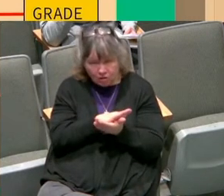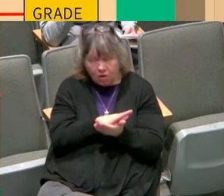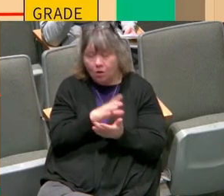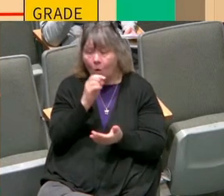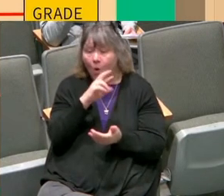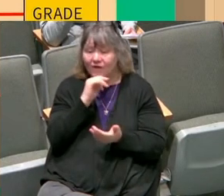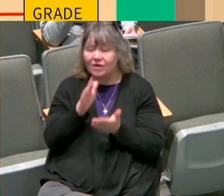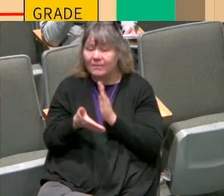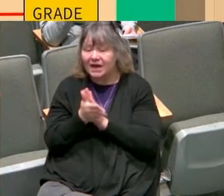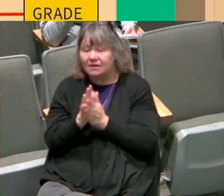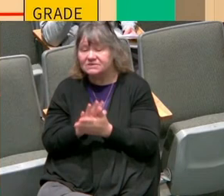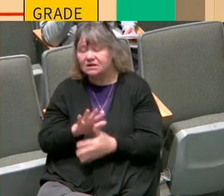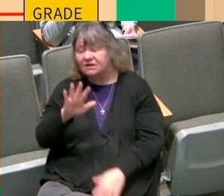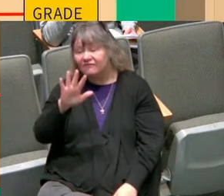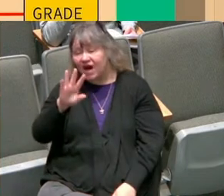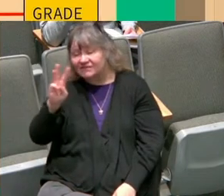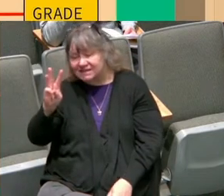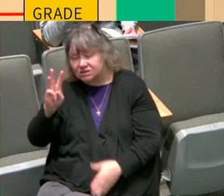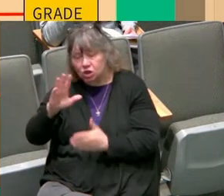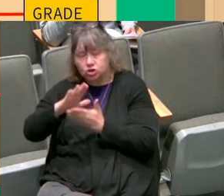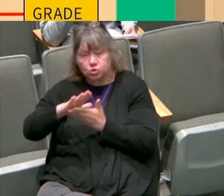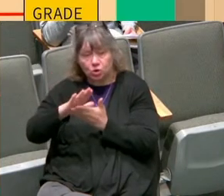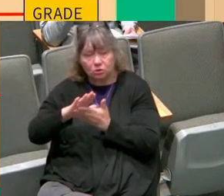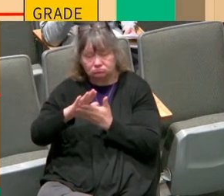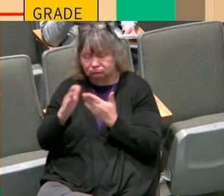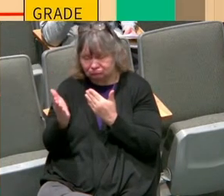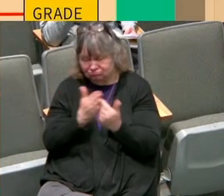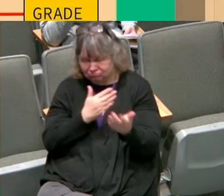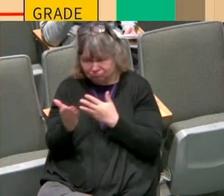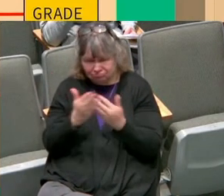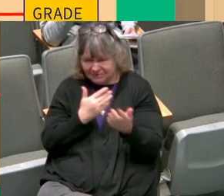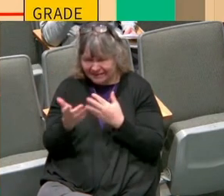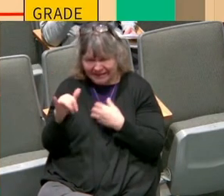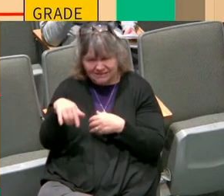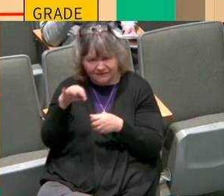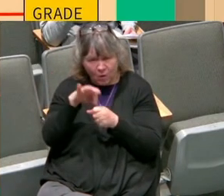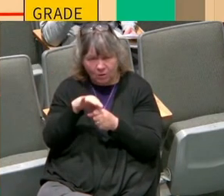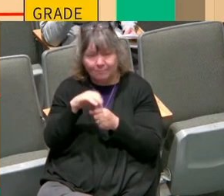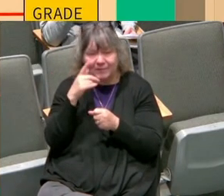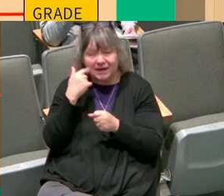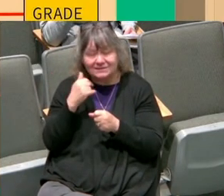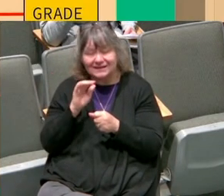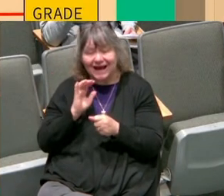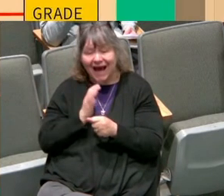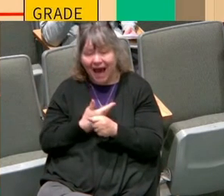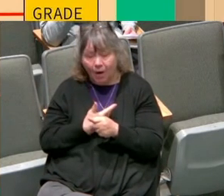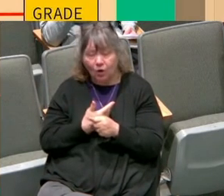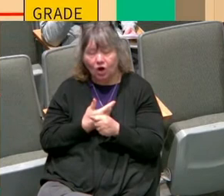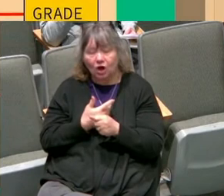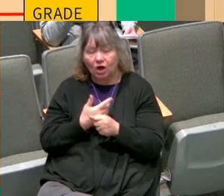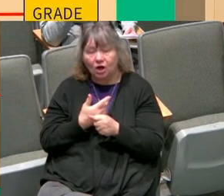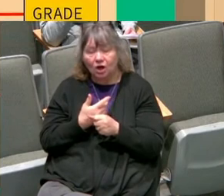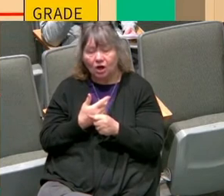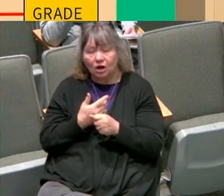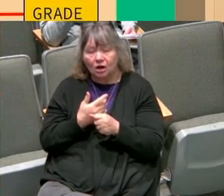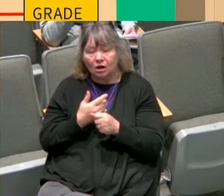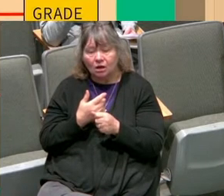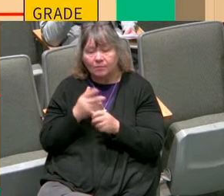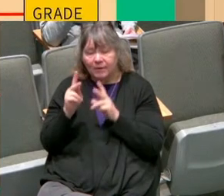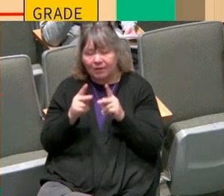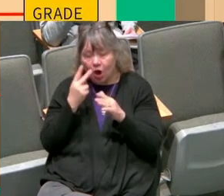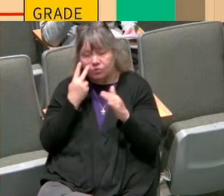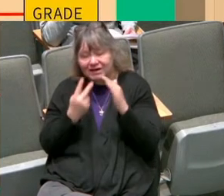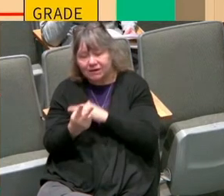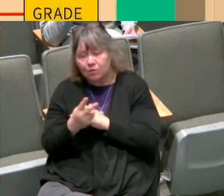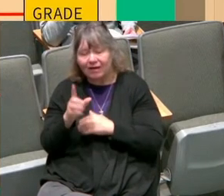or if it becomes a 5-6 school is irrelevant to this vote because our demographers are predicting that they will be